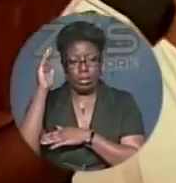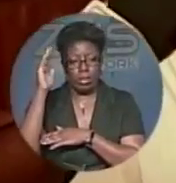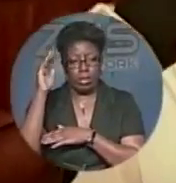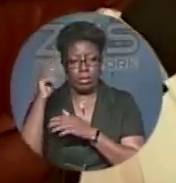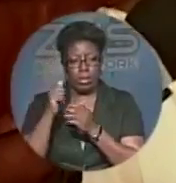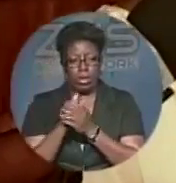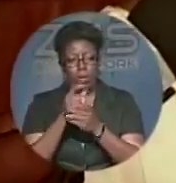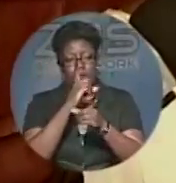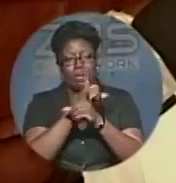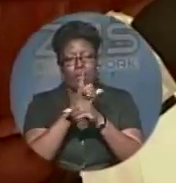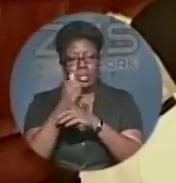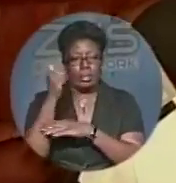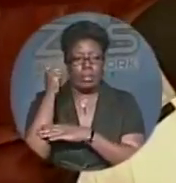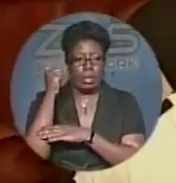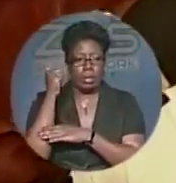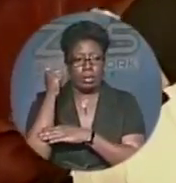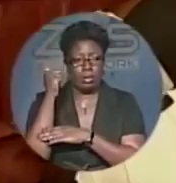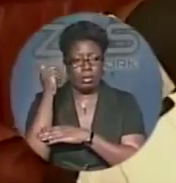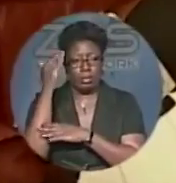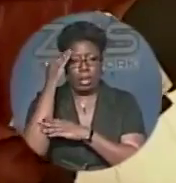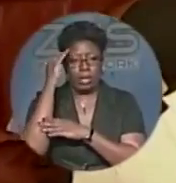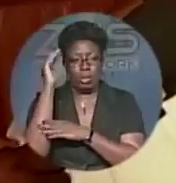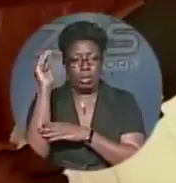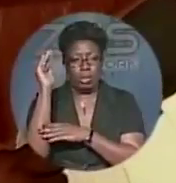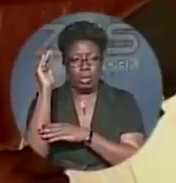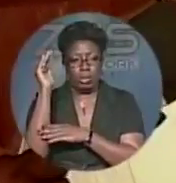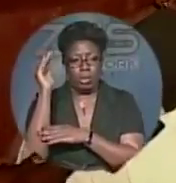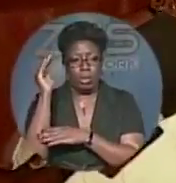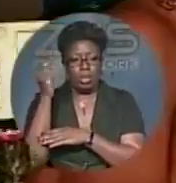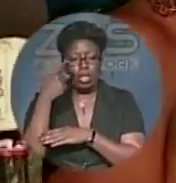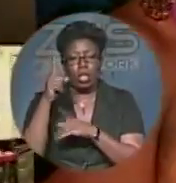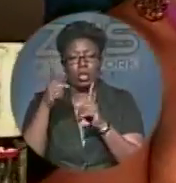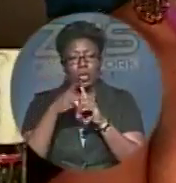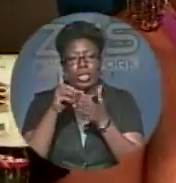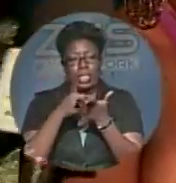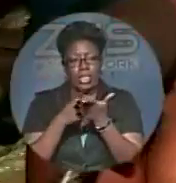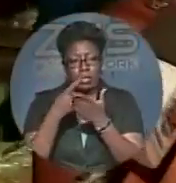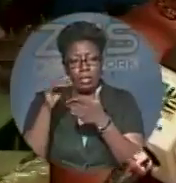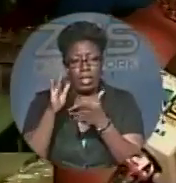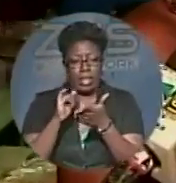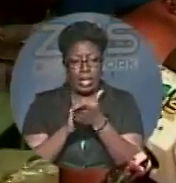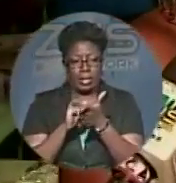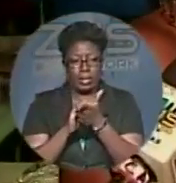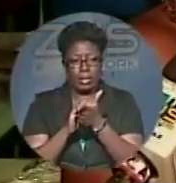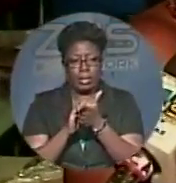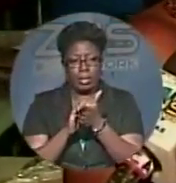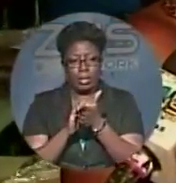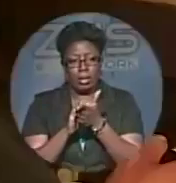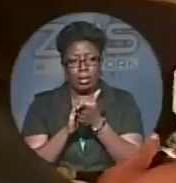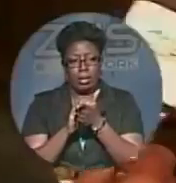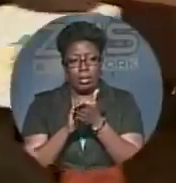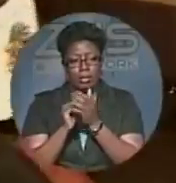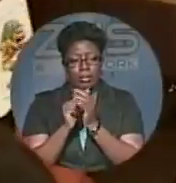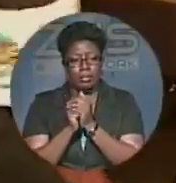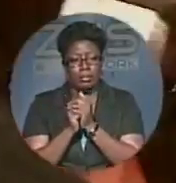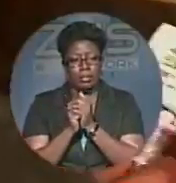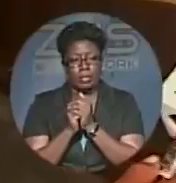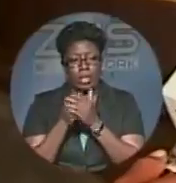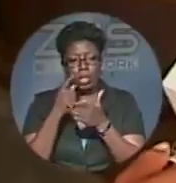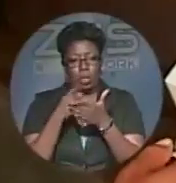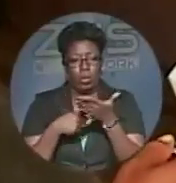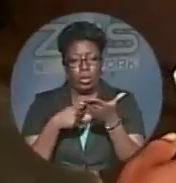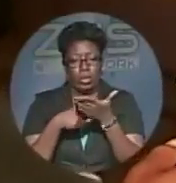part? I can't say. I'll have to refer to my dictionary for that. Lakers play in Houston. Houston, of course. What is a